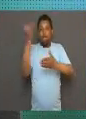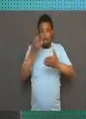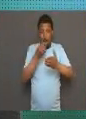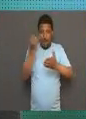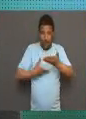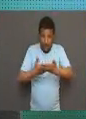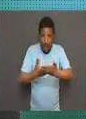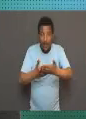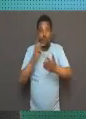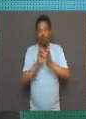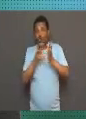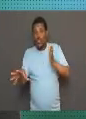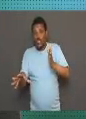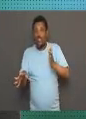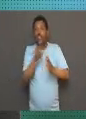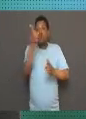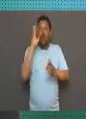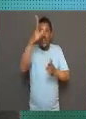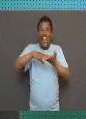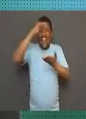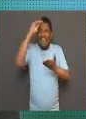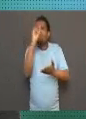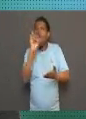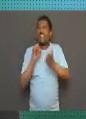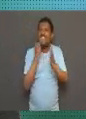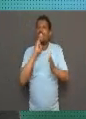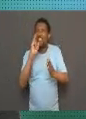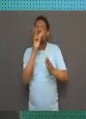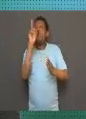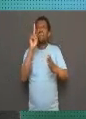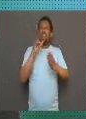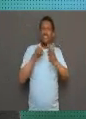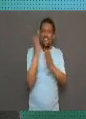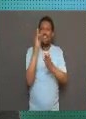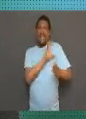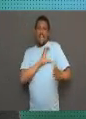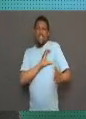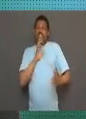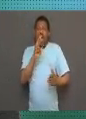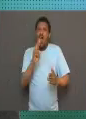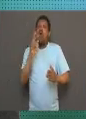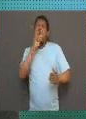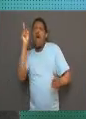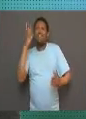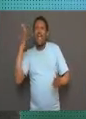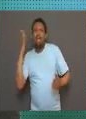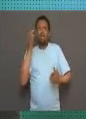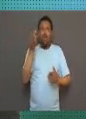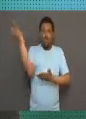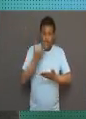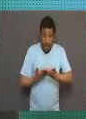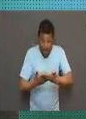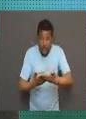it is, what its characteristics are, and what types of